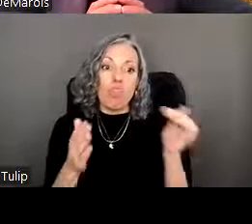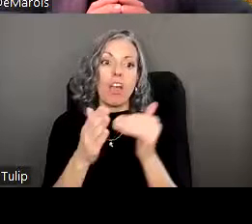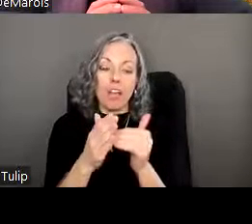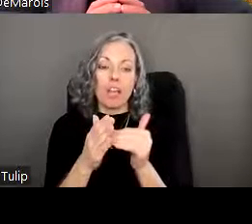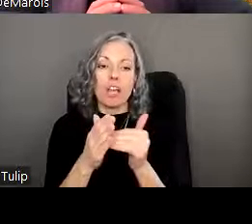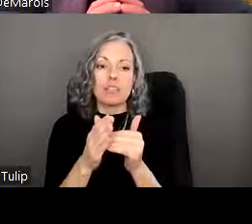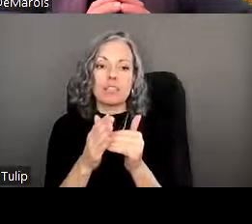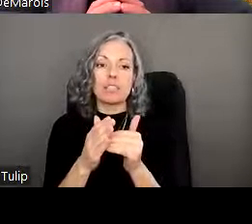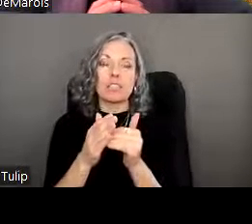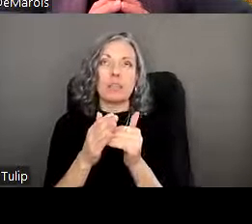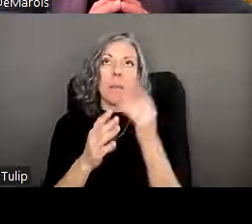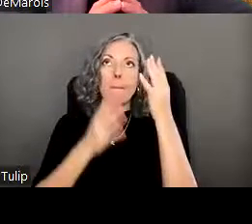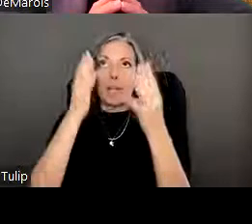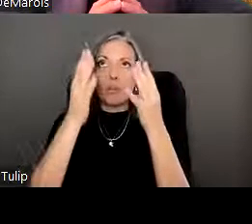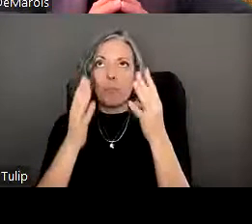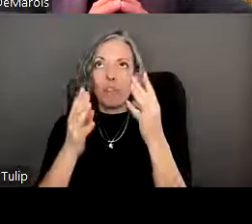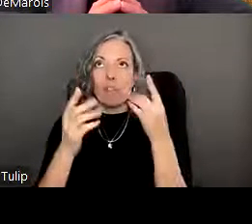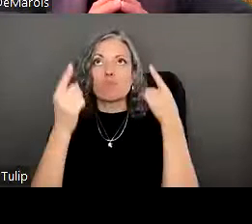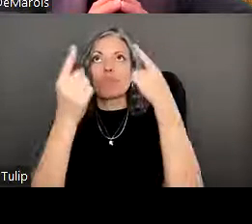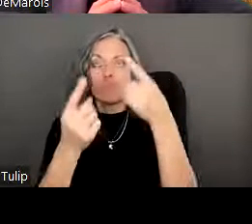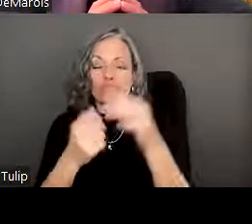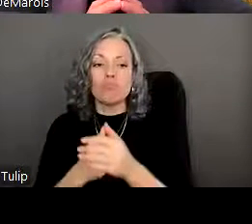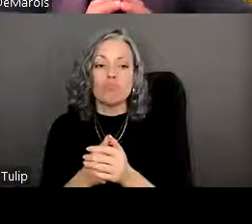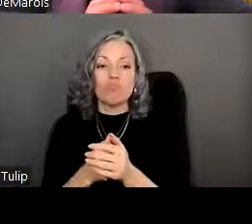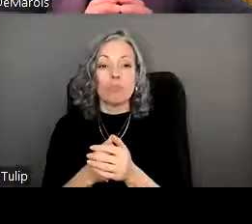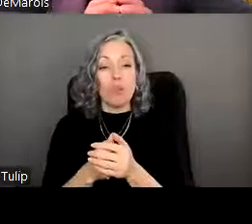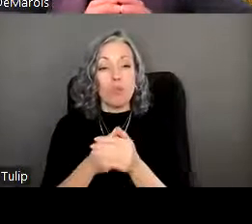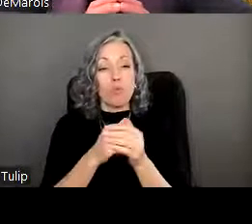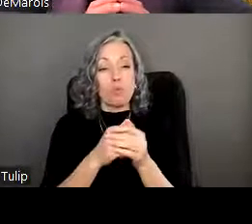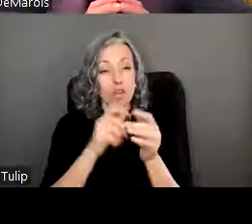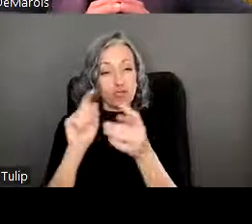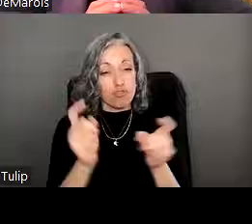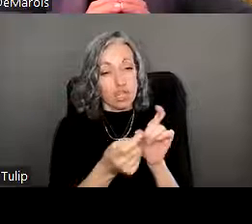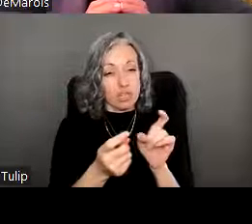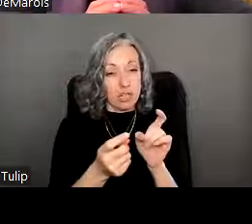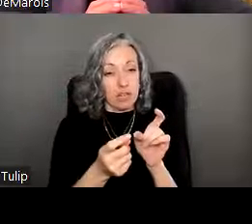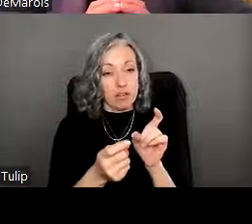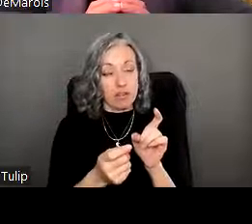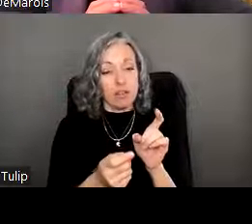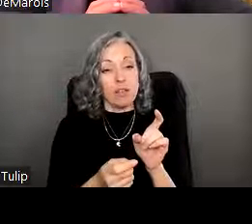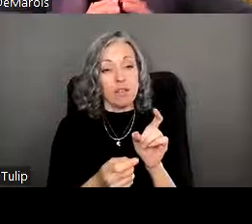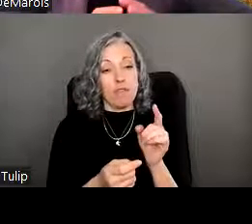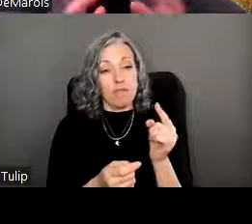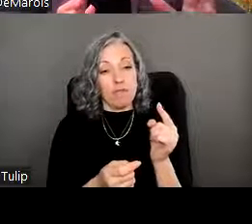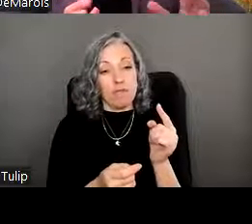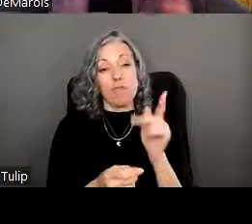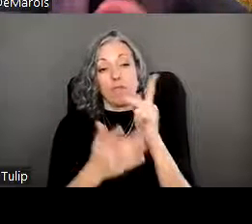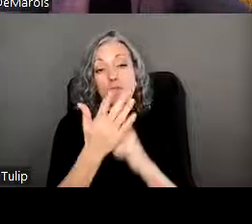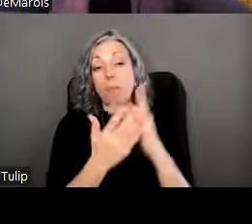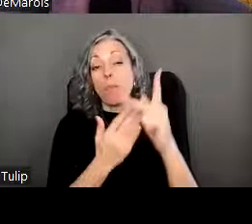aging initiatives. We're now moving moving away from isolated programs and initiatives to more